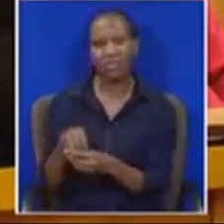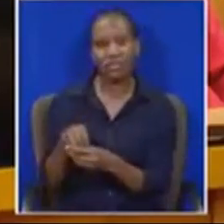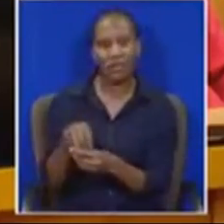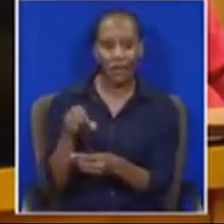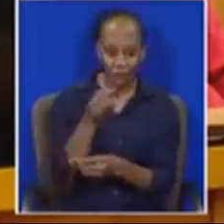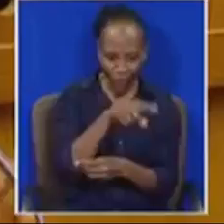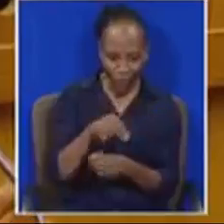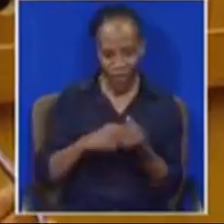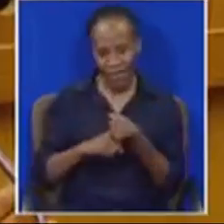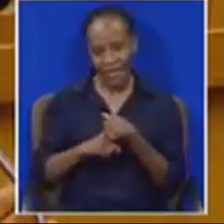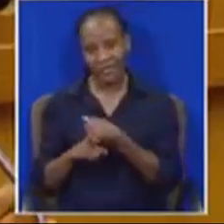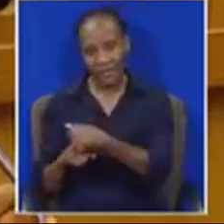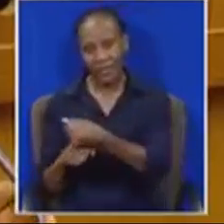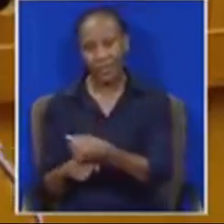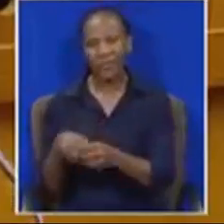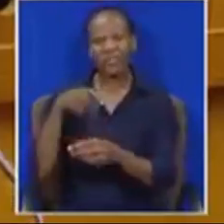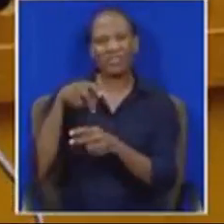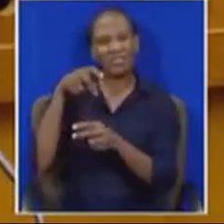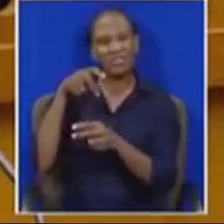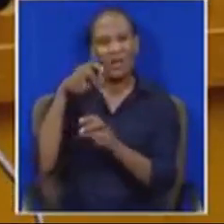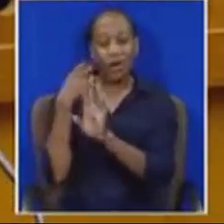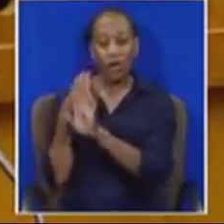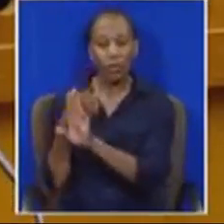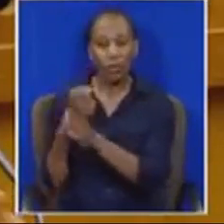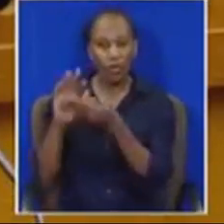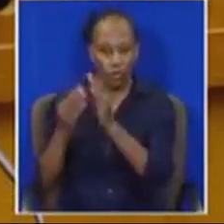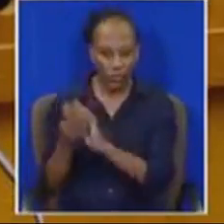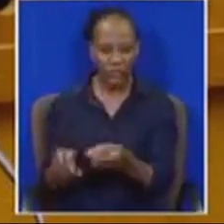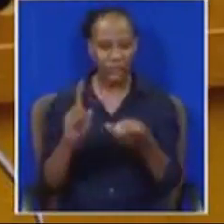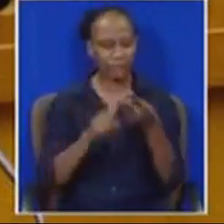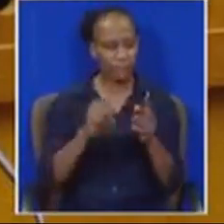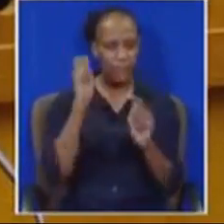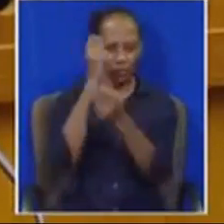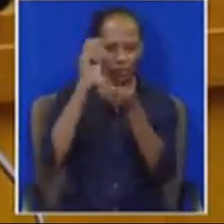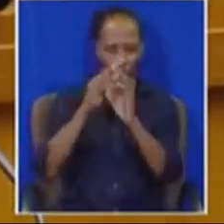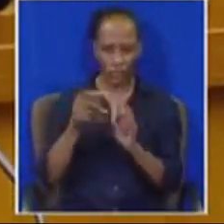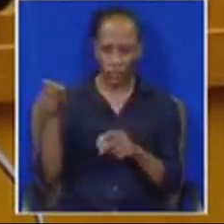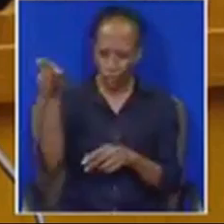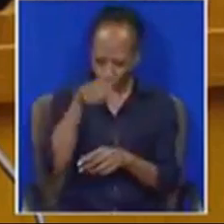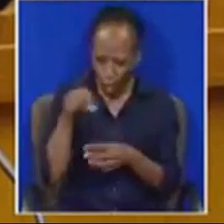businesses in our townships as well as in our rural areas.